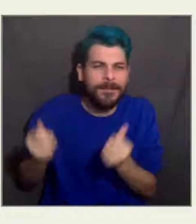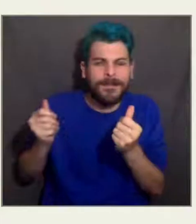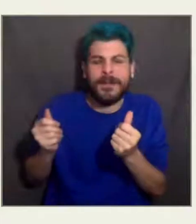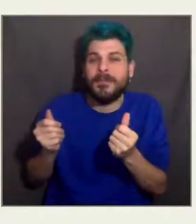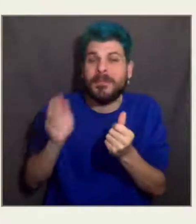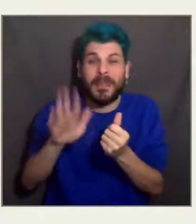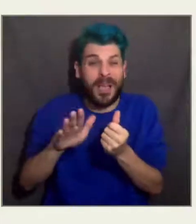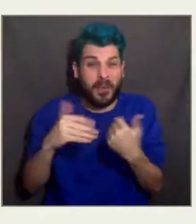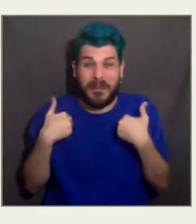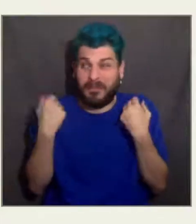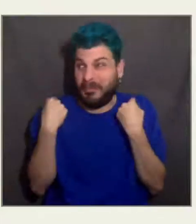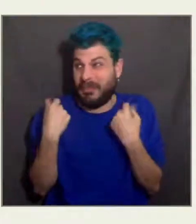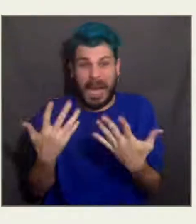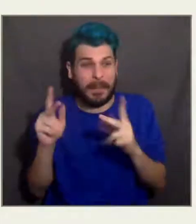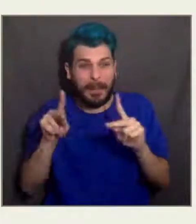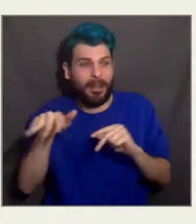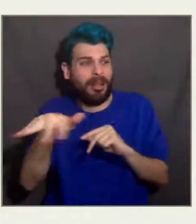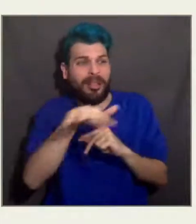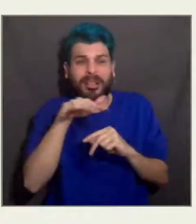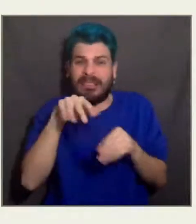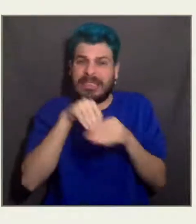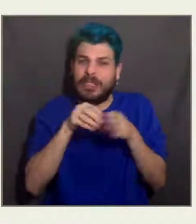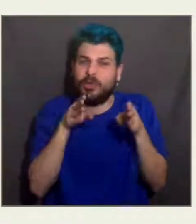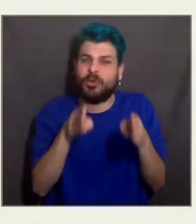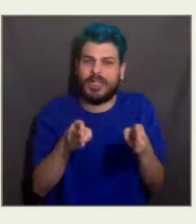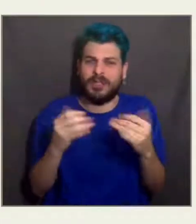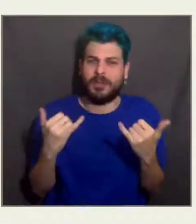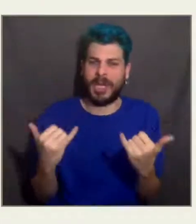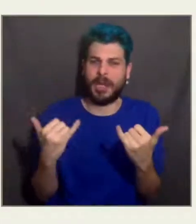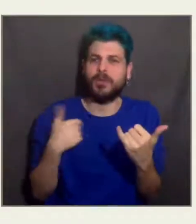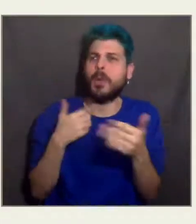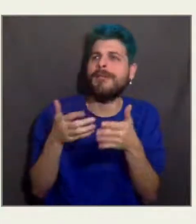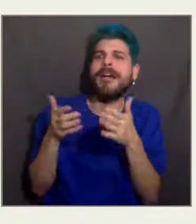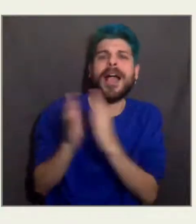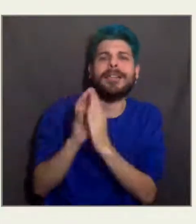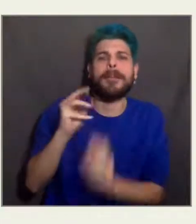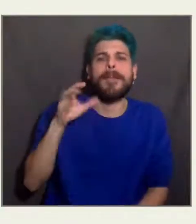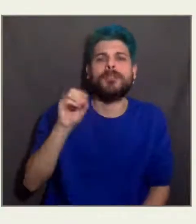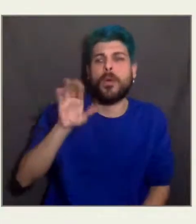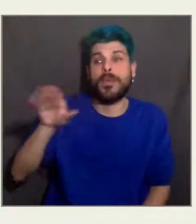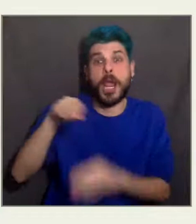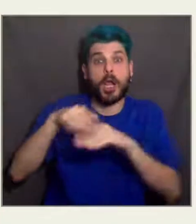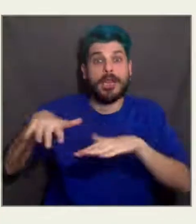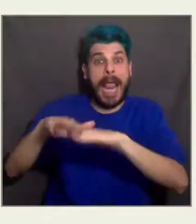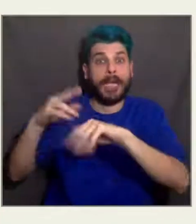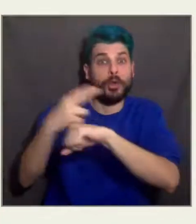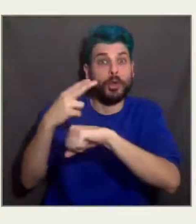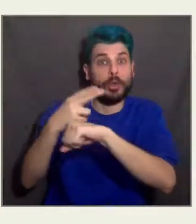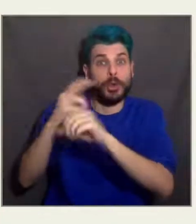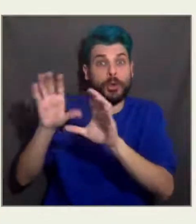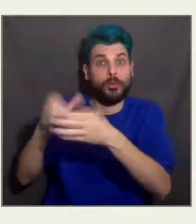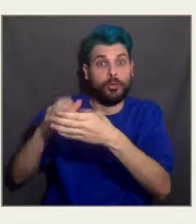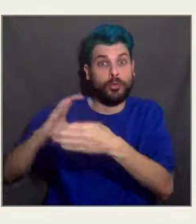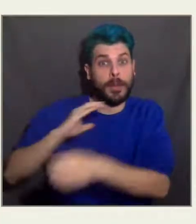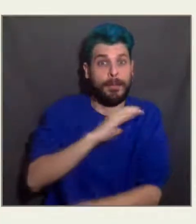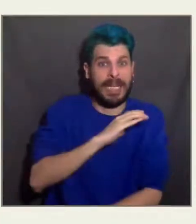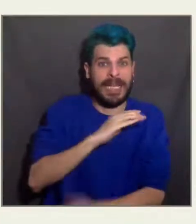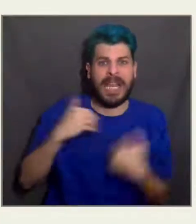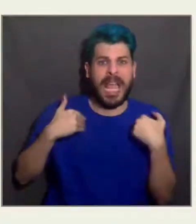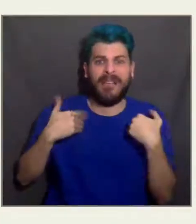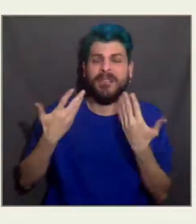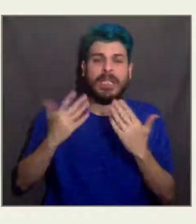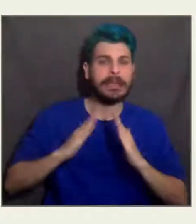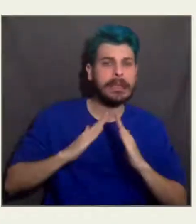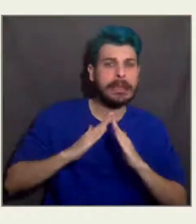now. I have asked Metro's Land Use Advisory Committee, which includes representatives from the region's cities, counties,